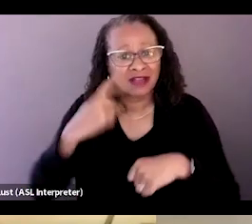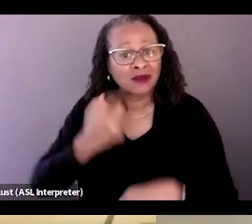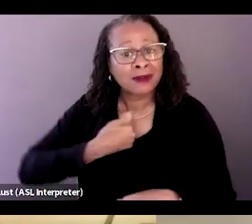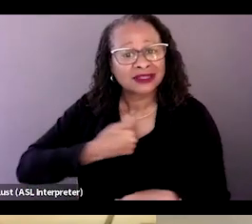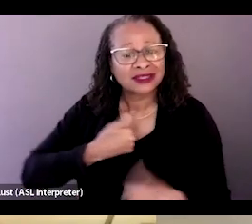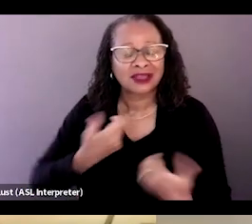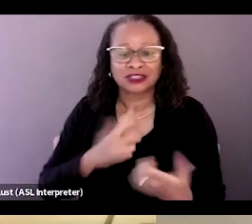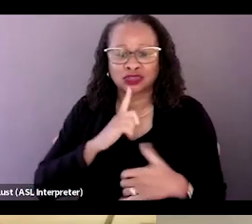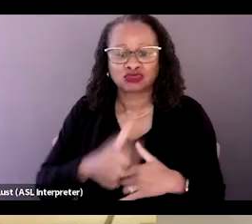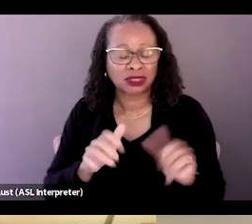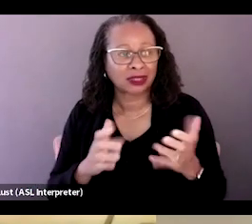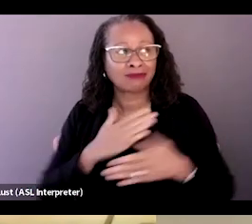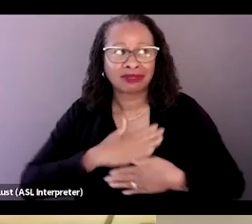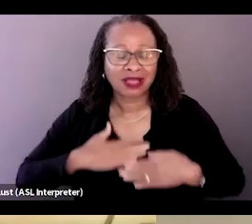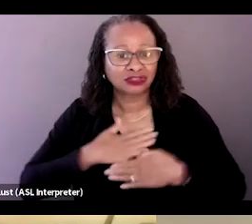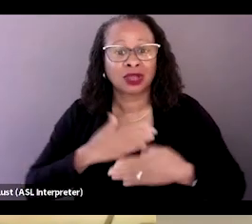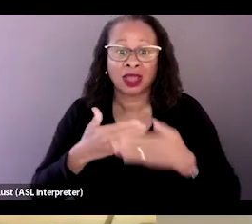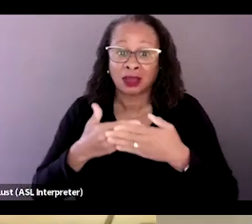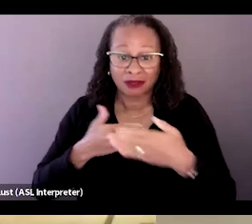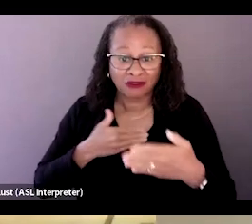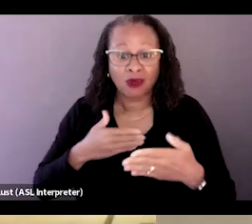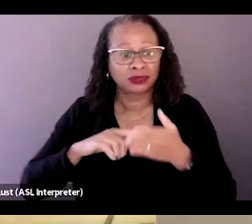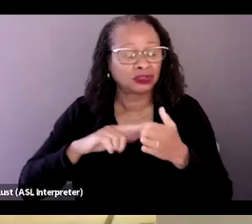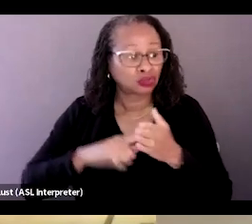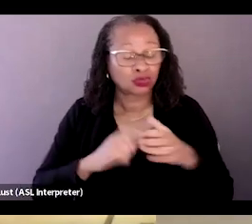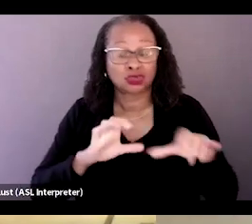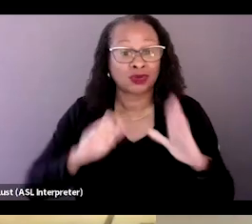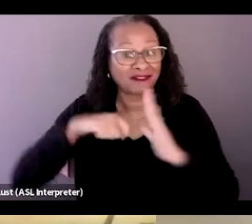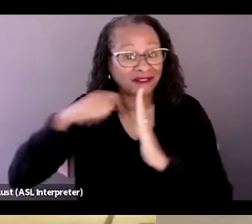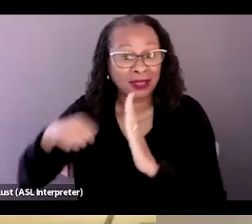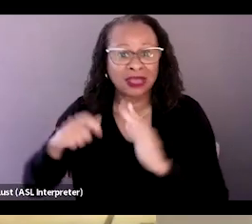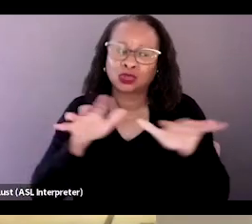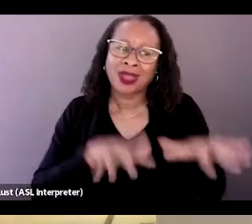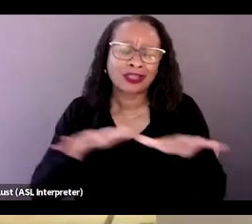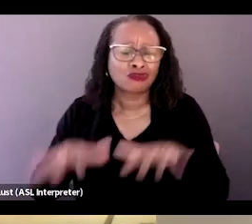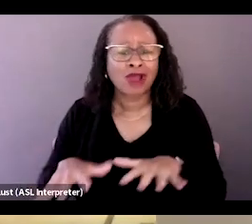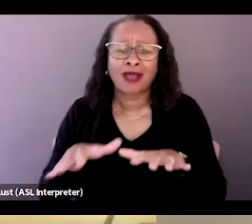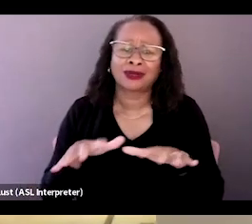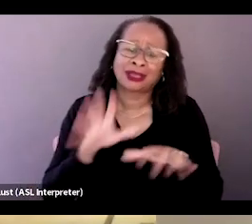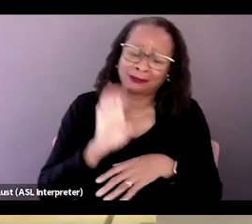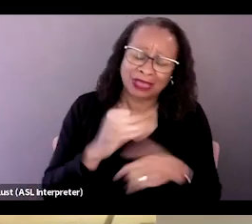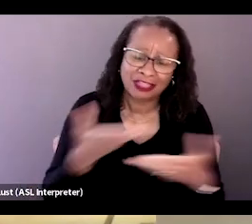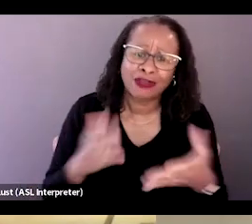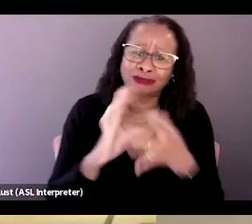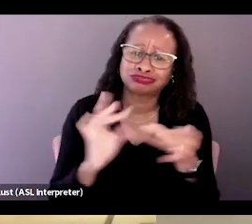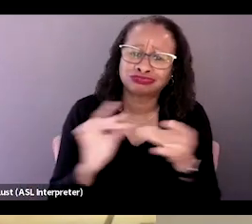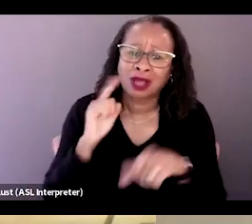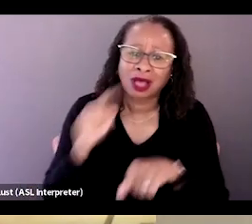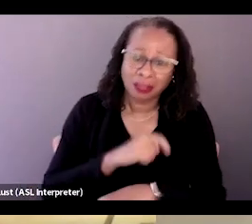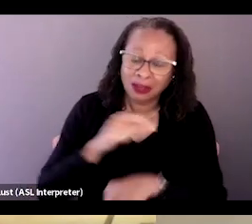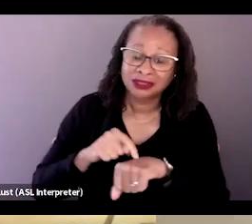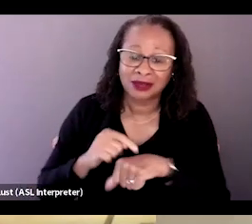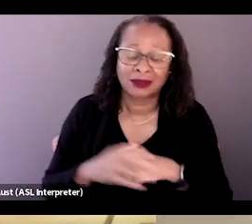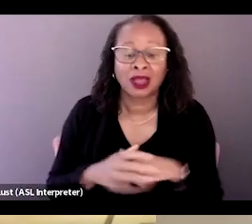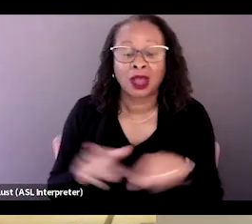before we even started to imagine shooting, just to hang around with them and be there a long time. Also, we it took a long time